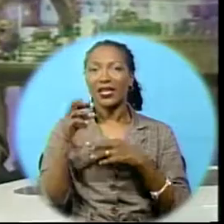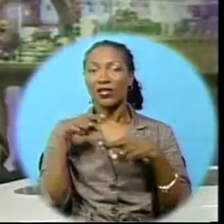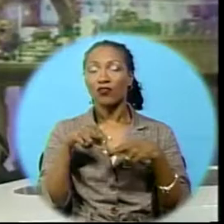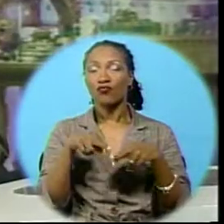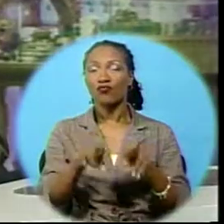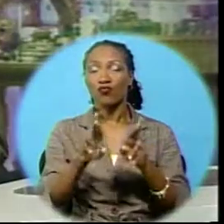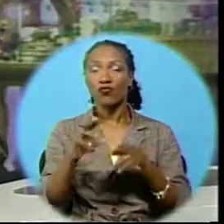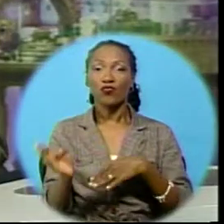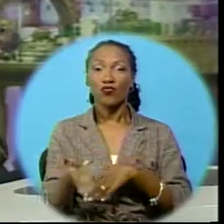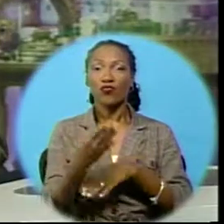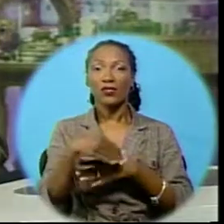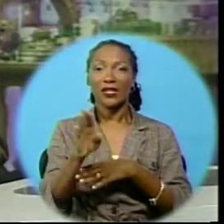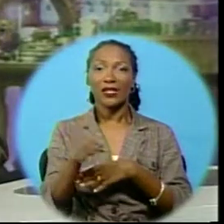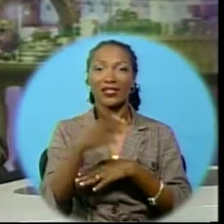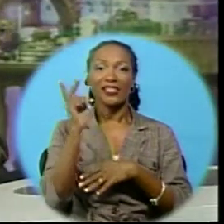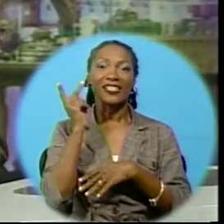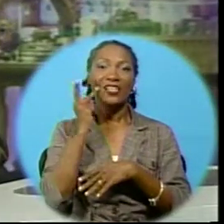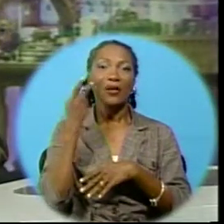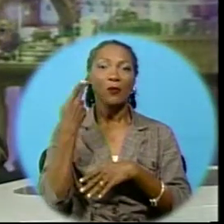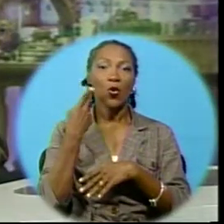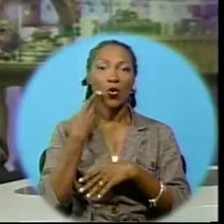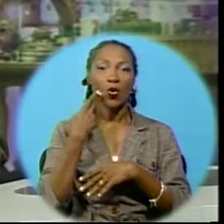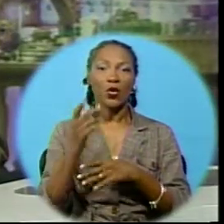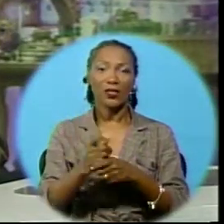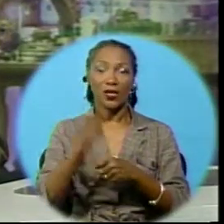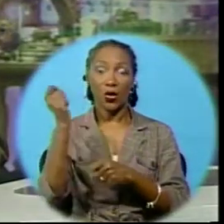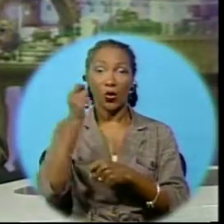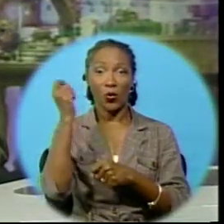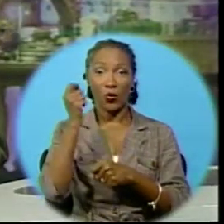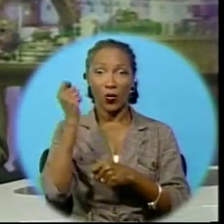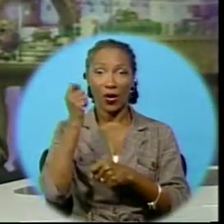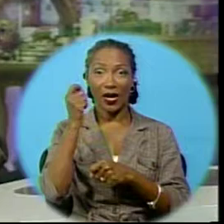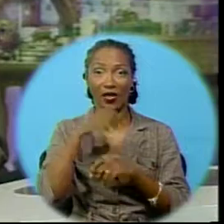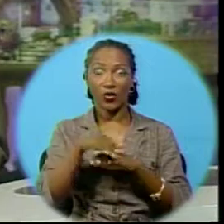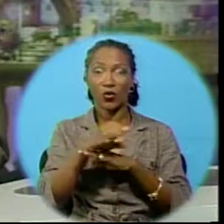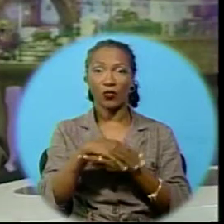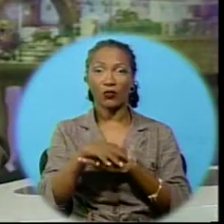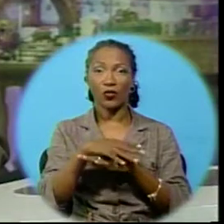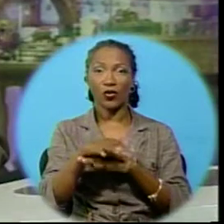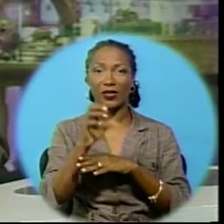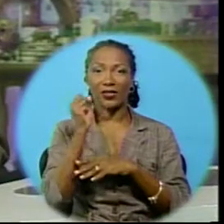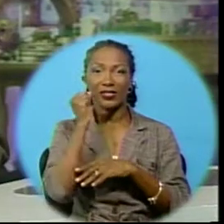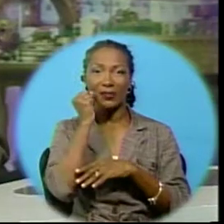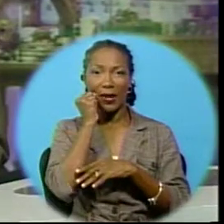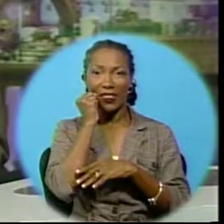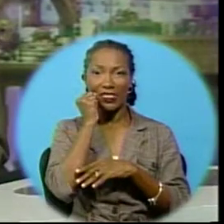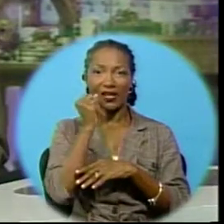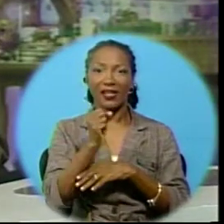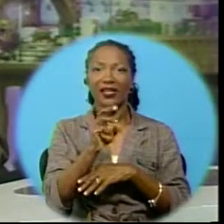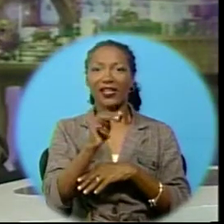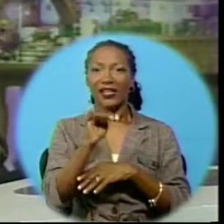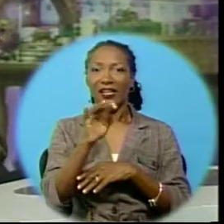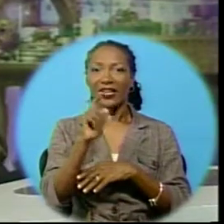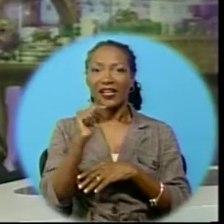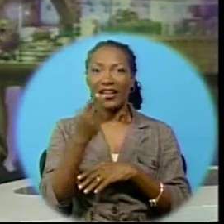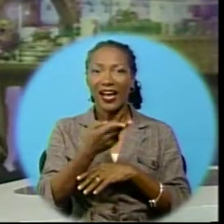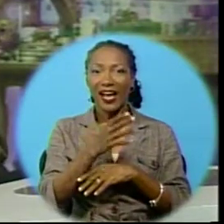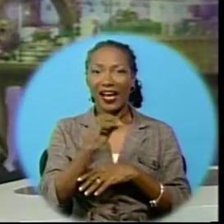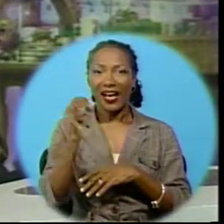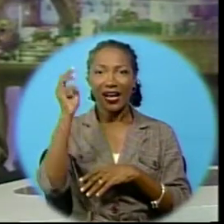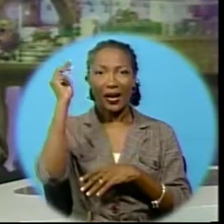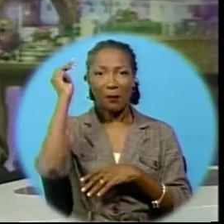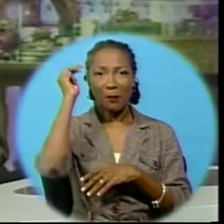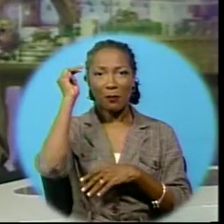Kim Holder defeated Rachel Smith in the battle for the $4,000 top prize among the women, while Mark Venom Griffith stopped Julian